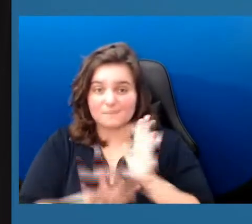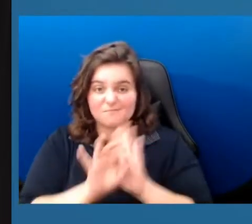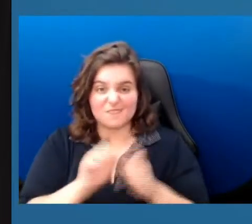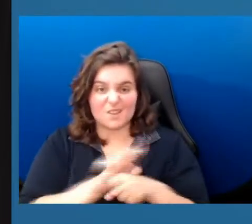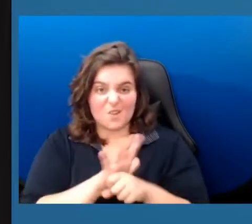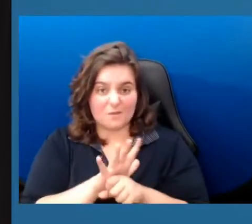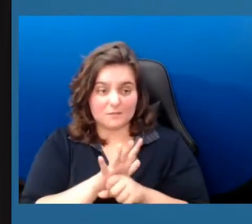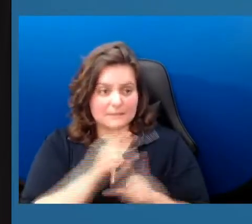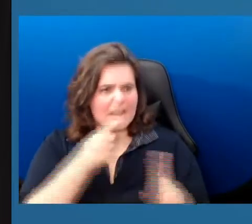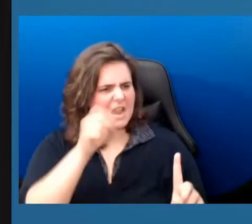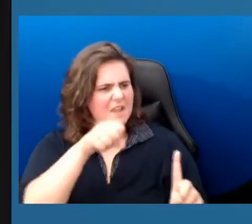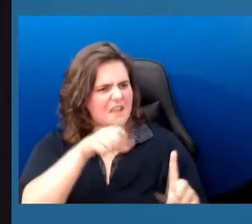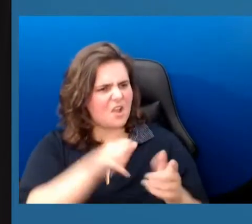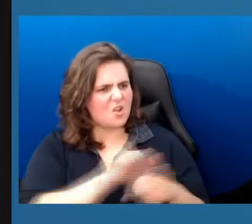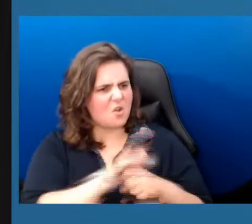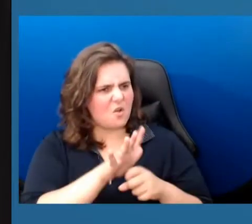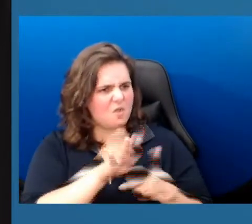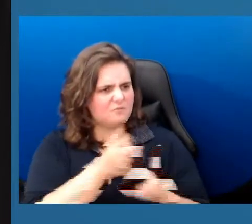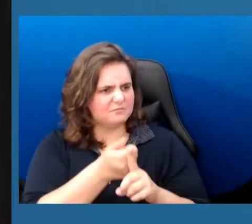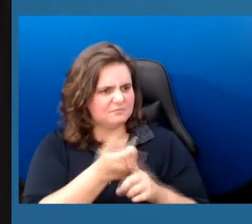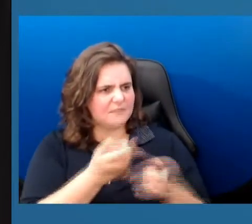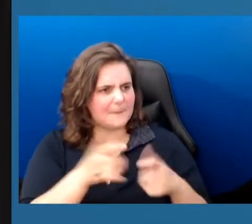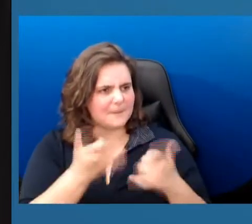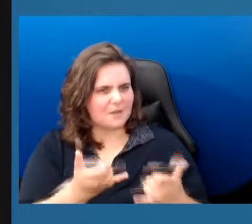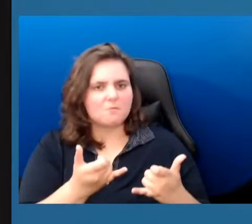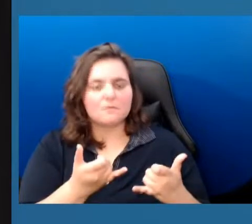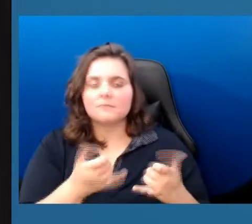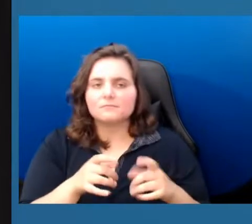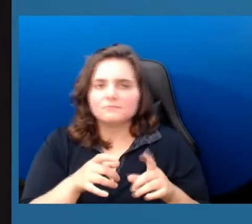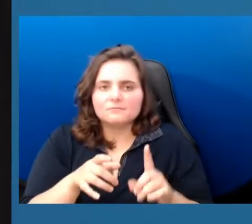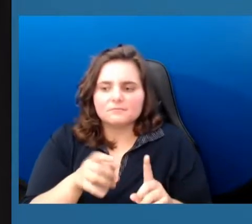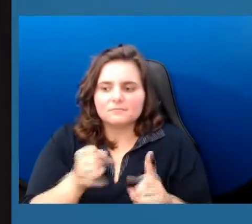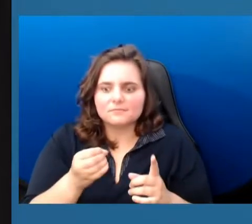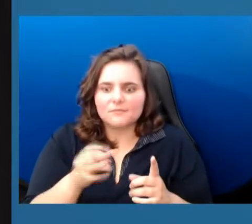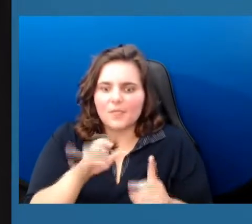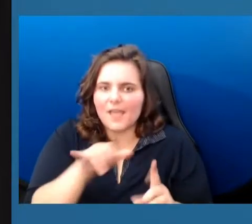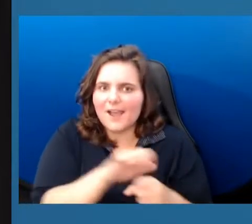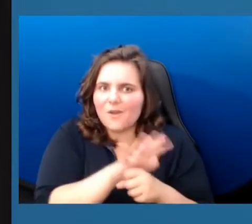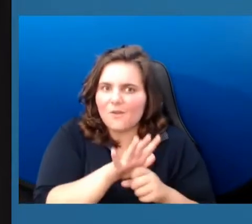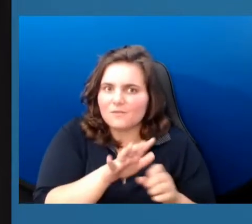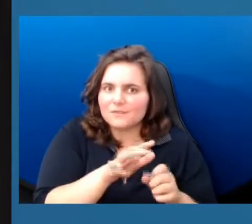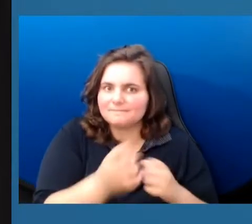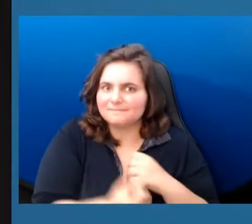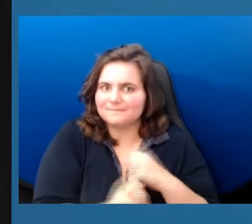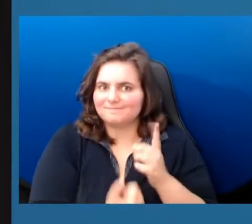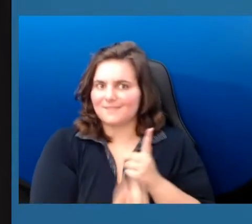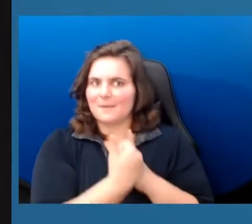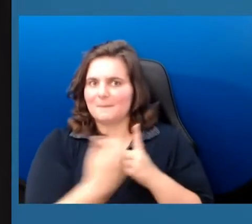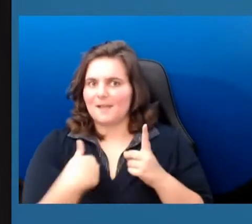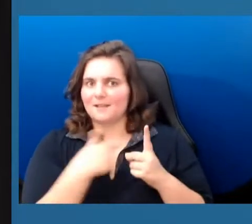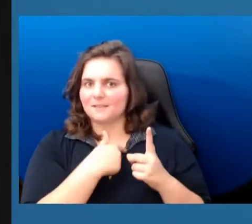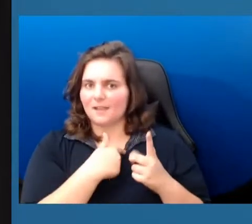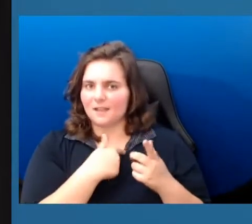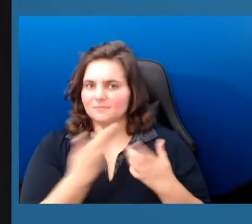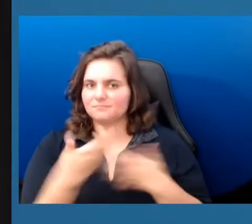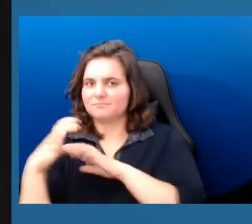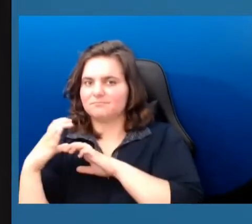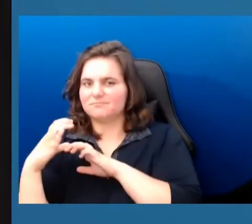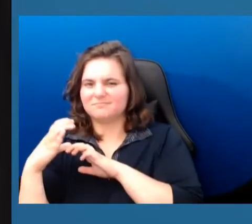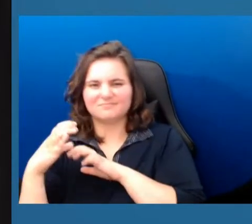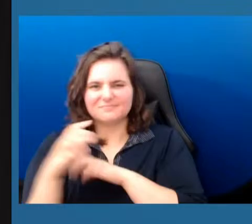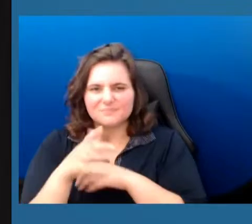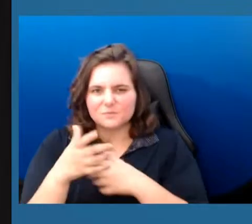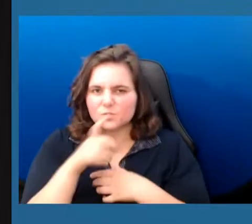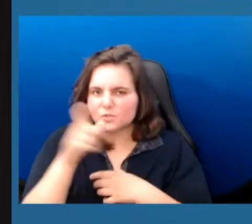take on the burden of the unemployment debt that comes on from small business, from COVID. And the government